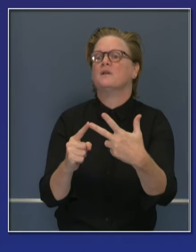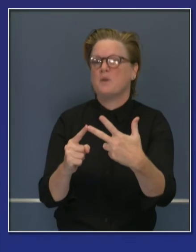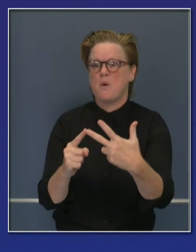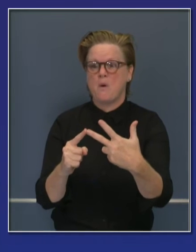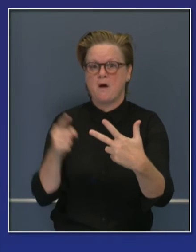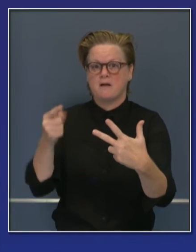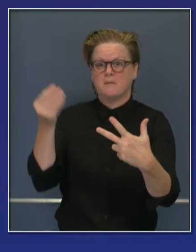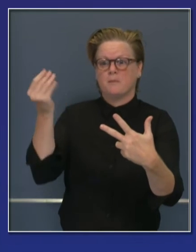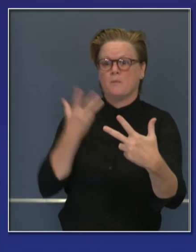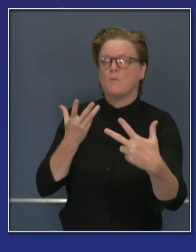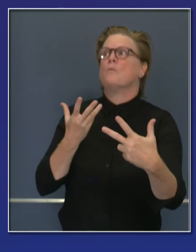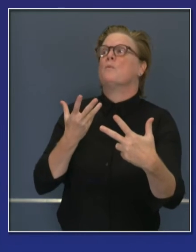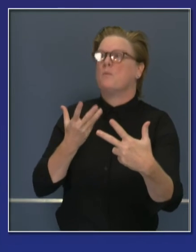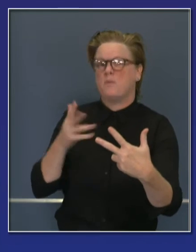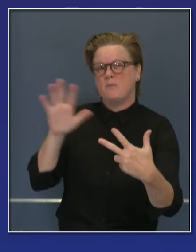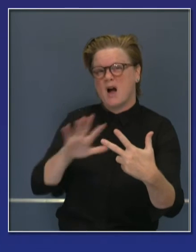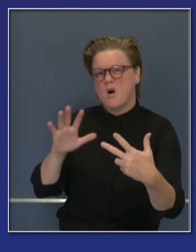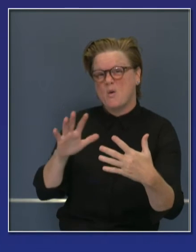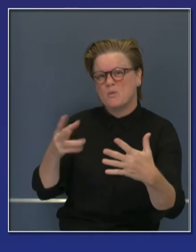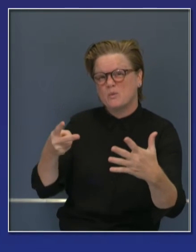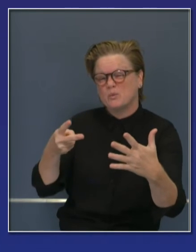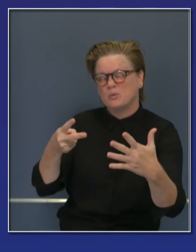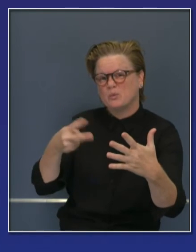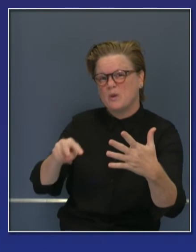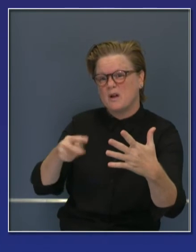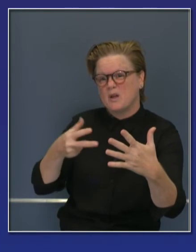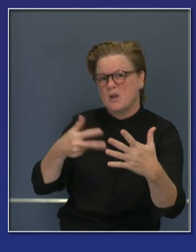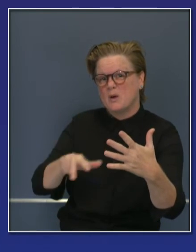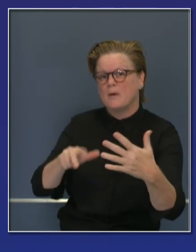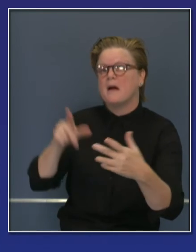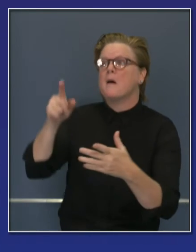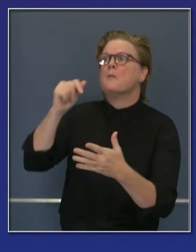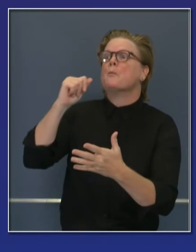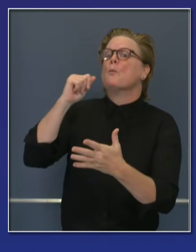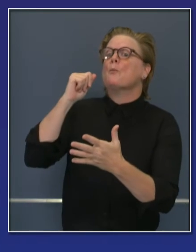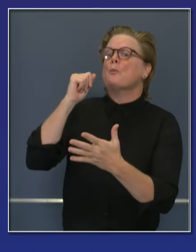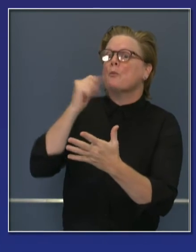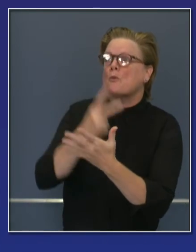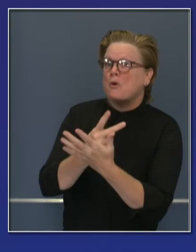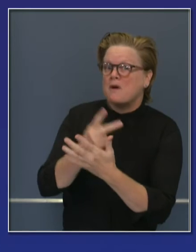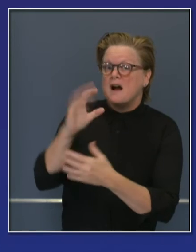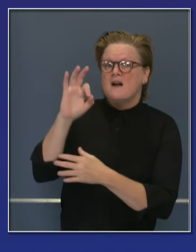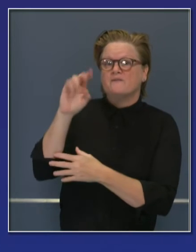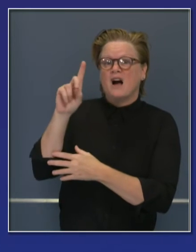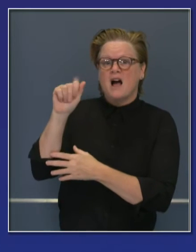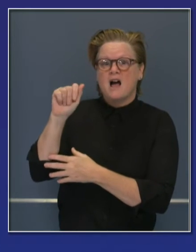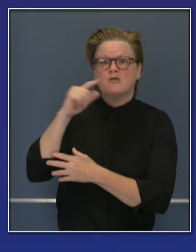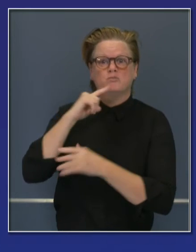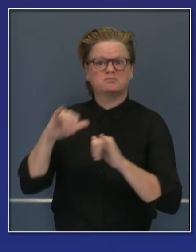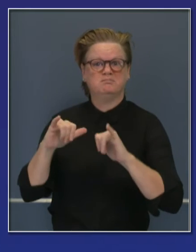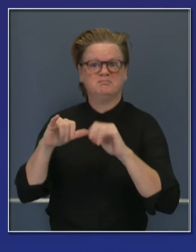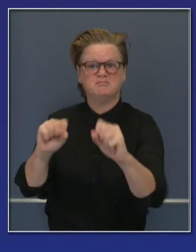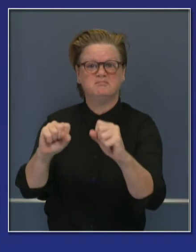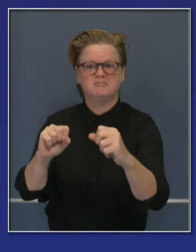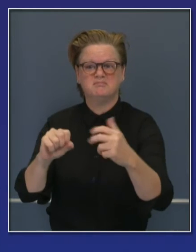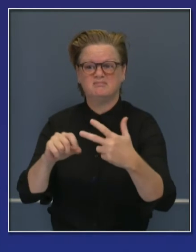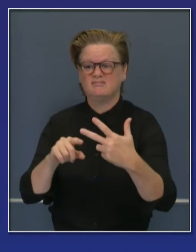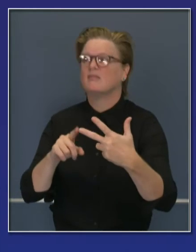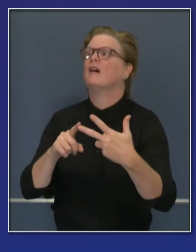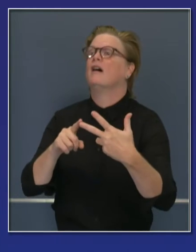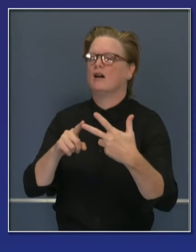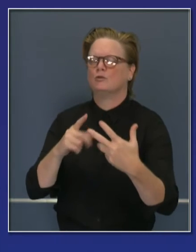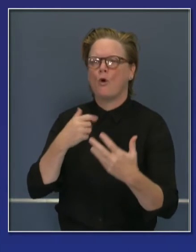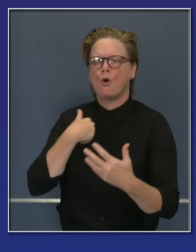currently calendaring, but these calendars have changed in the past, but we're currently calendaring early December. So for the planning